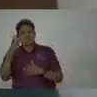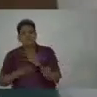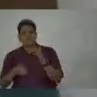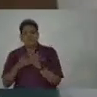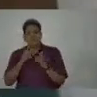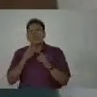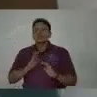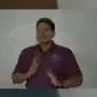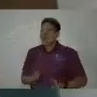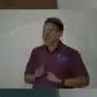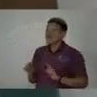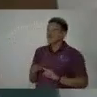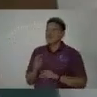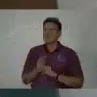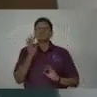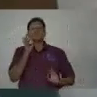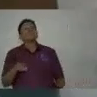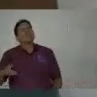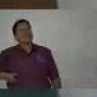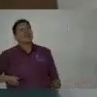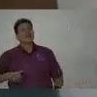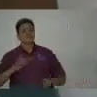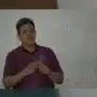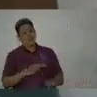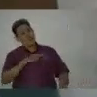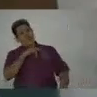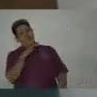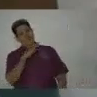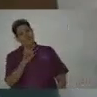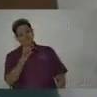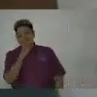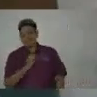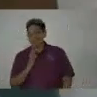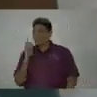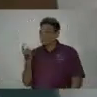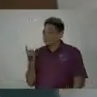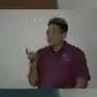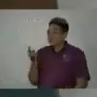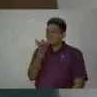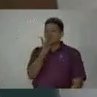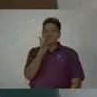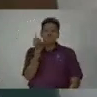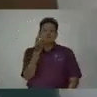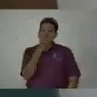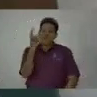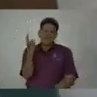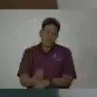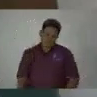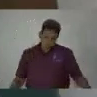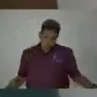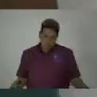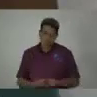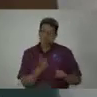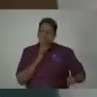when a minister exercises discretion, it is corrupt. Madam, something is not right.